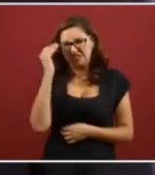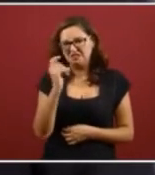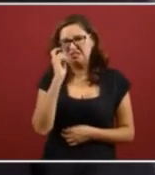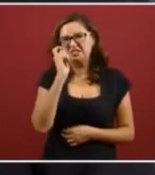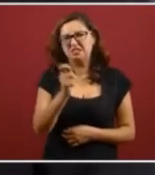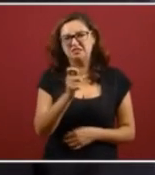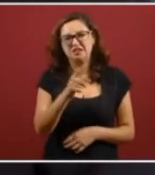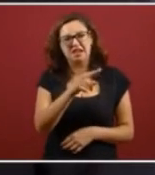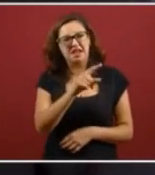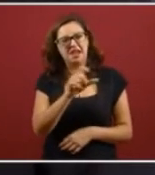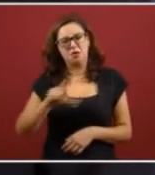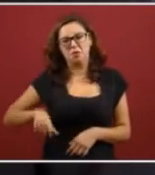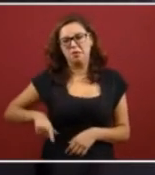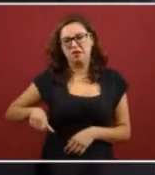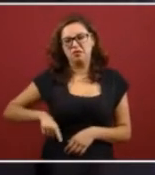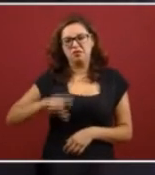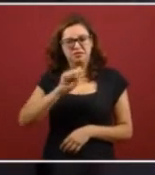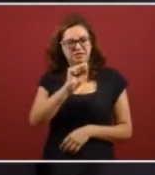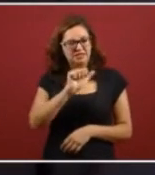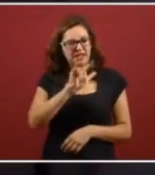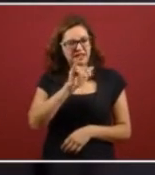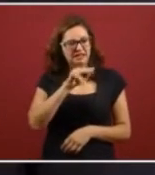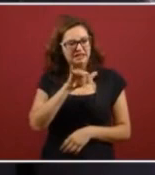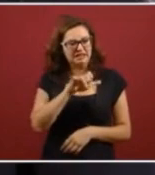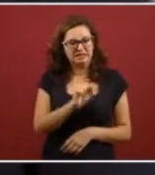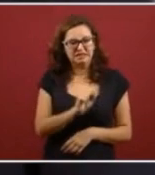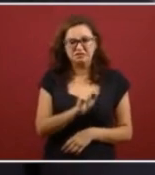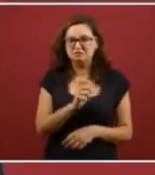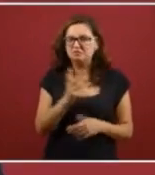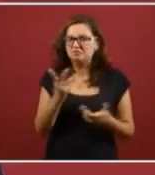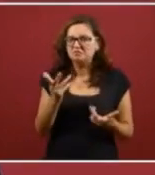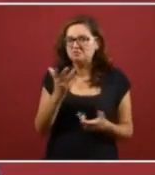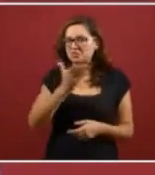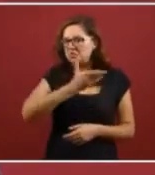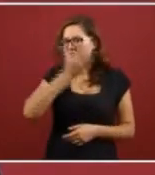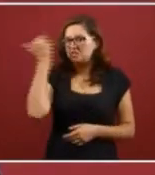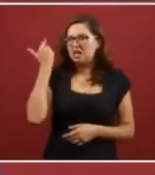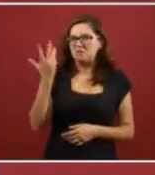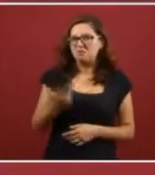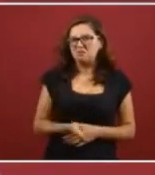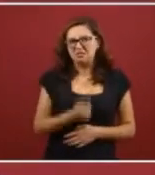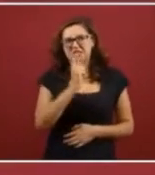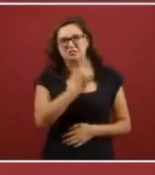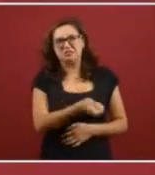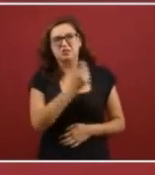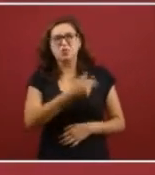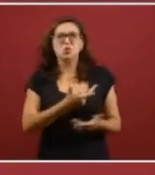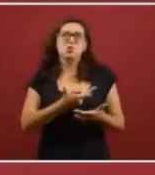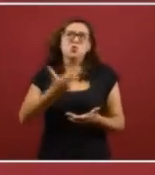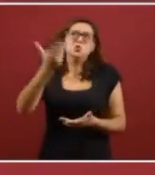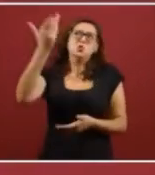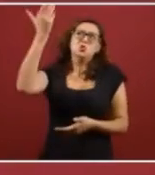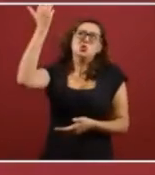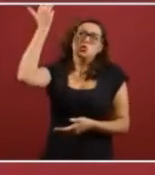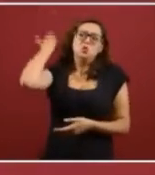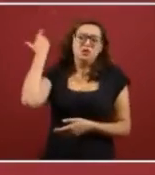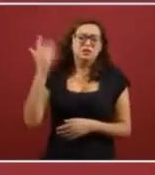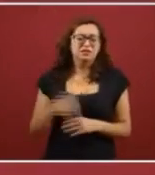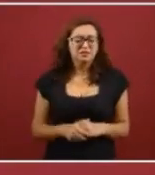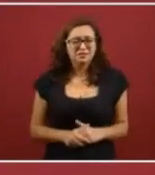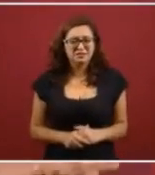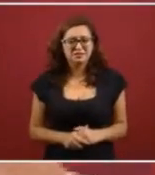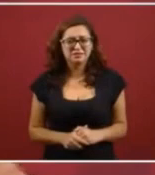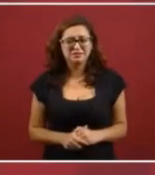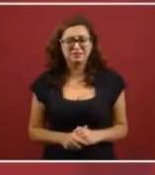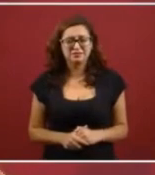In the government of Salinas. Si ya tiene tiempo, if it's been so long. Pero, however, si no se sabe,